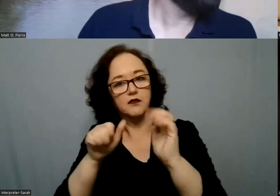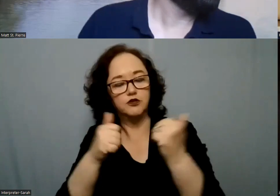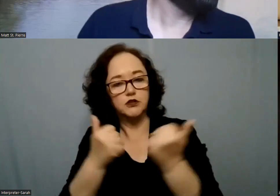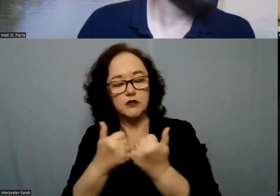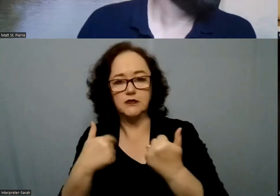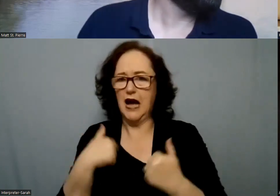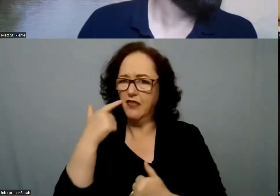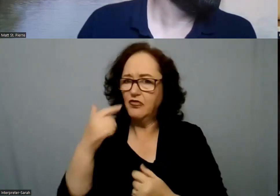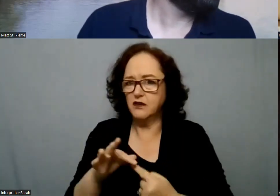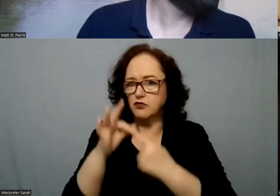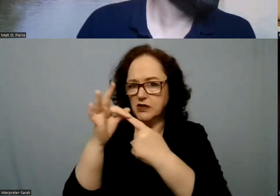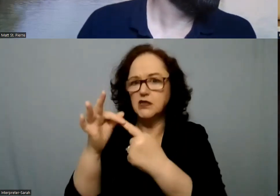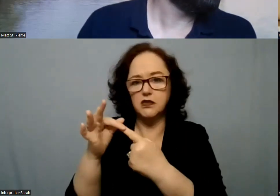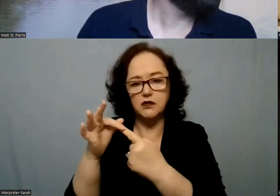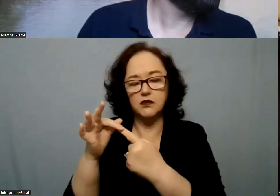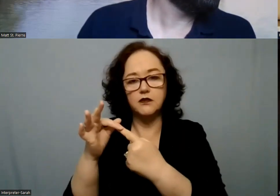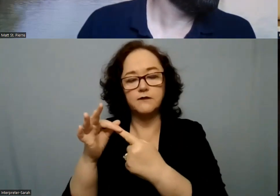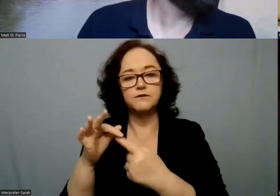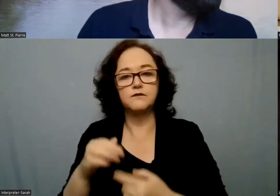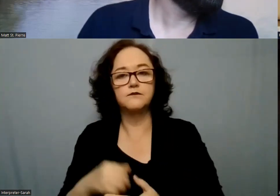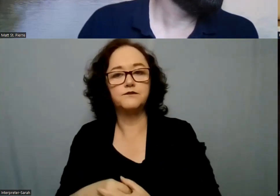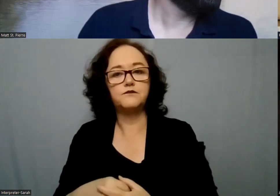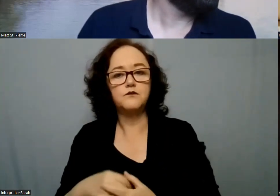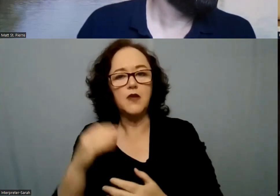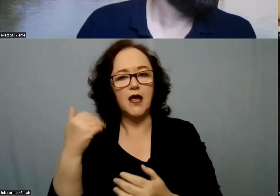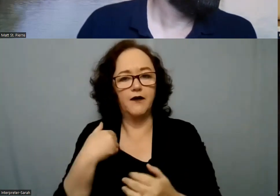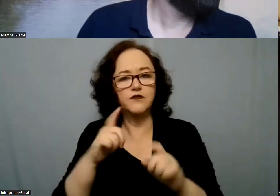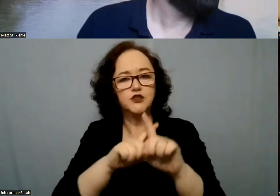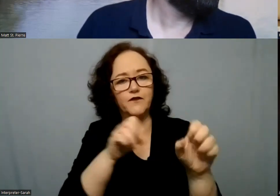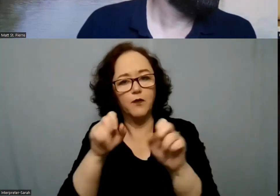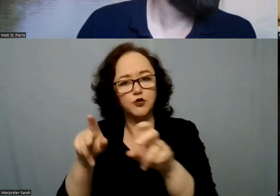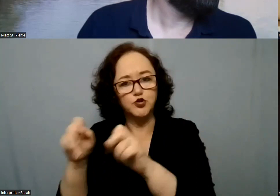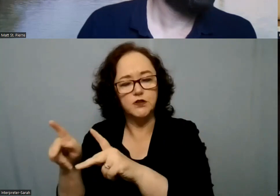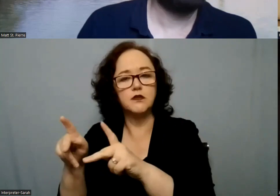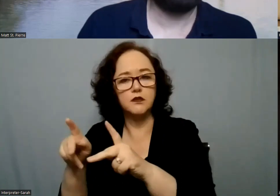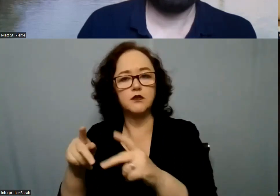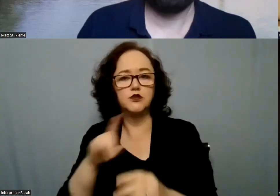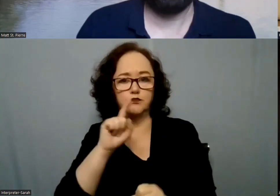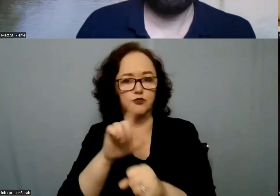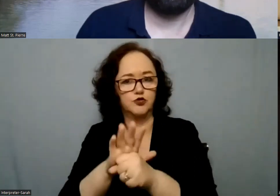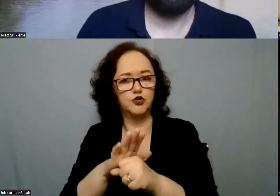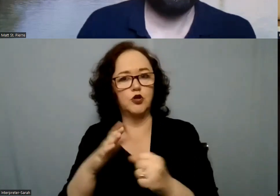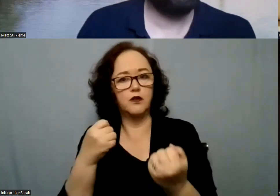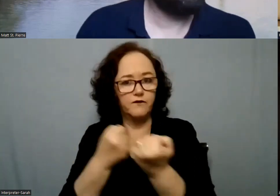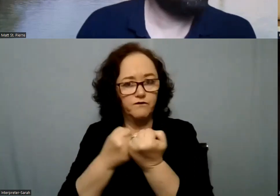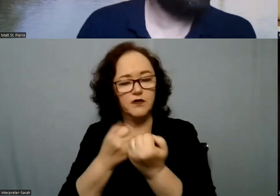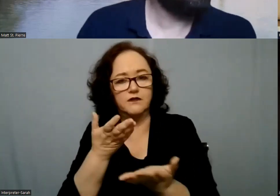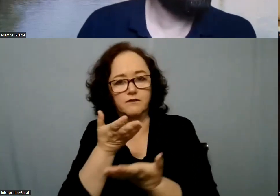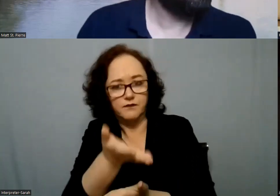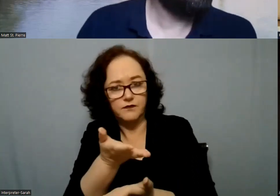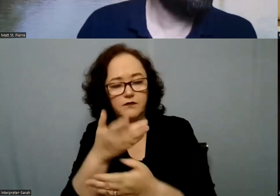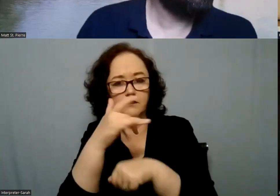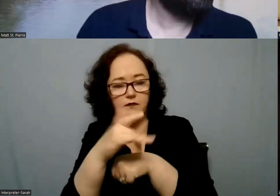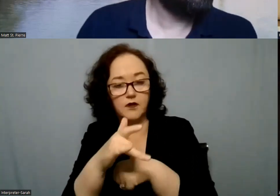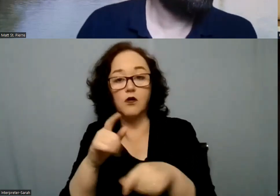each state is coming up with the opportunities to ensure funding is there. but also to ensure that collaboration is there